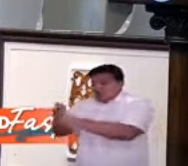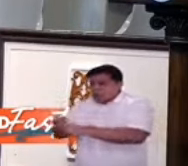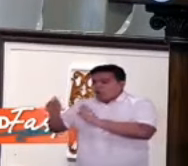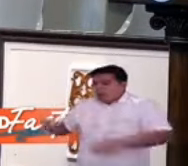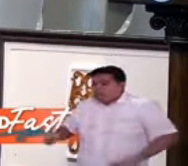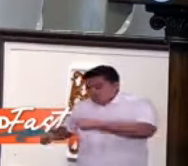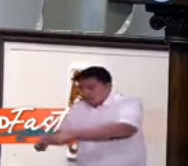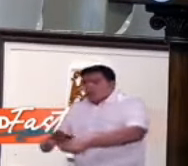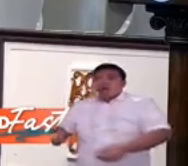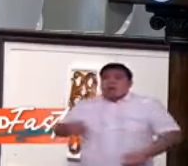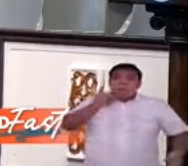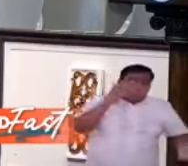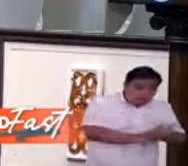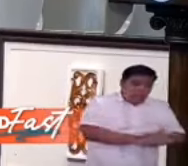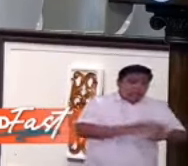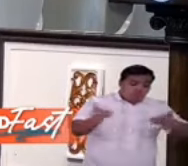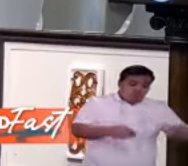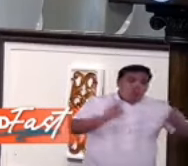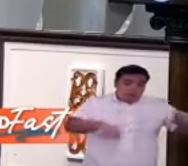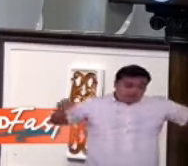our children to do wrong.